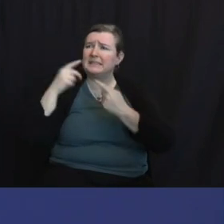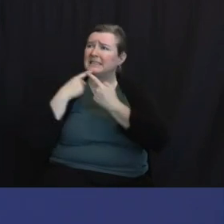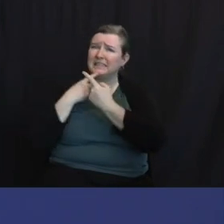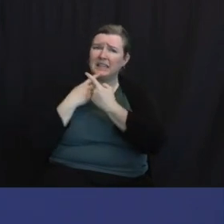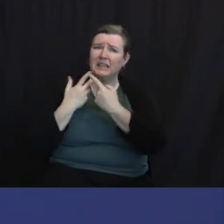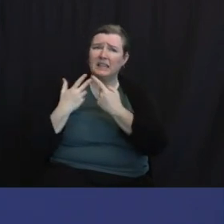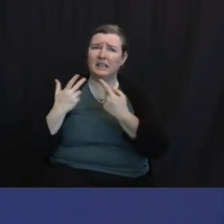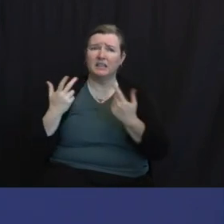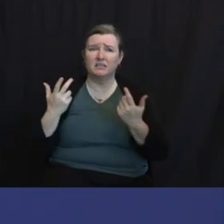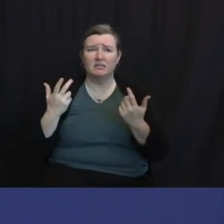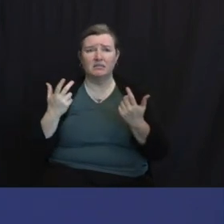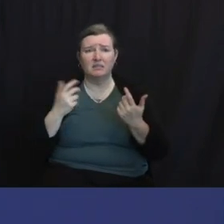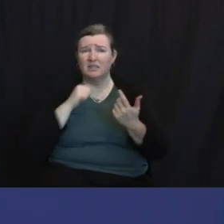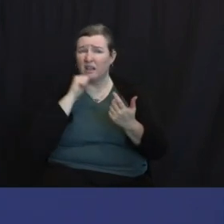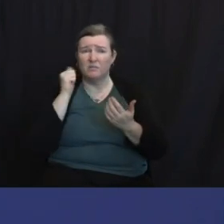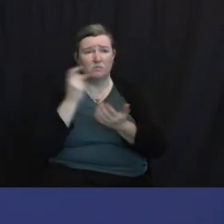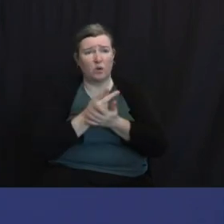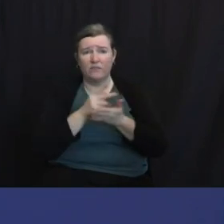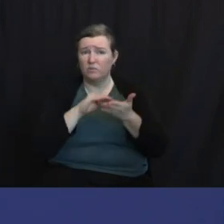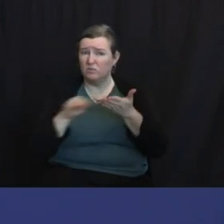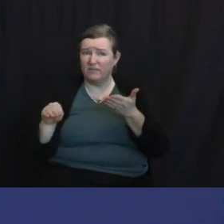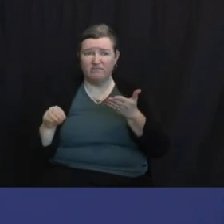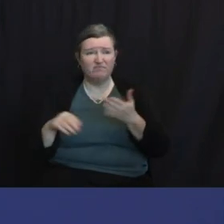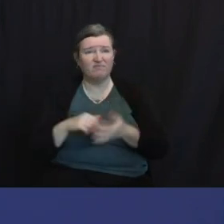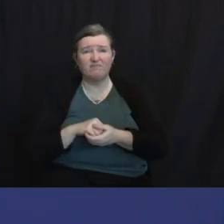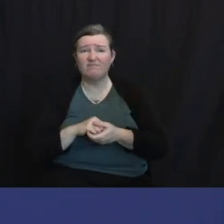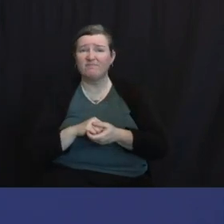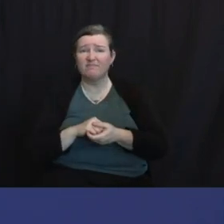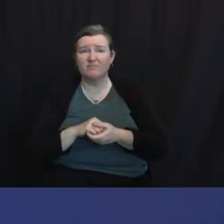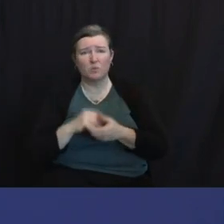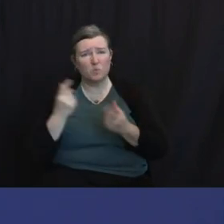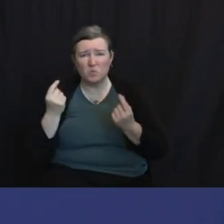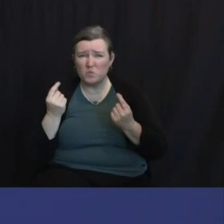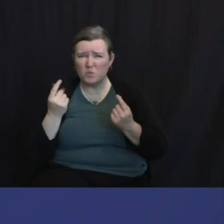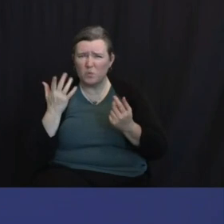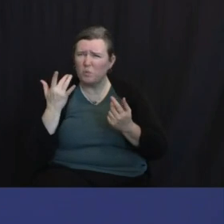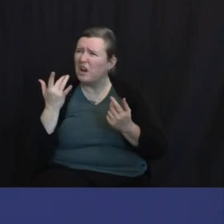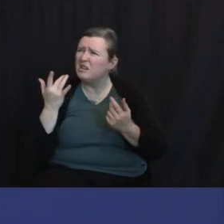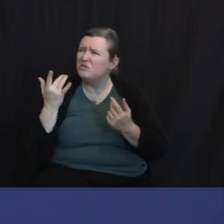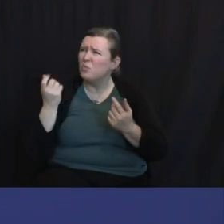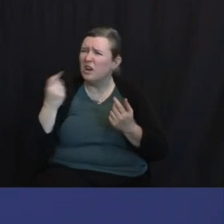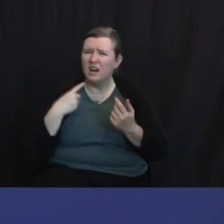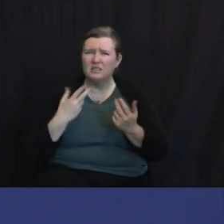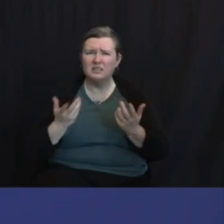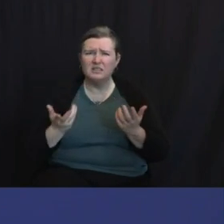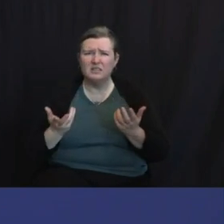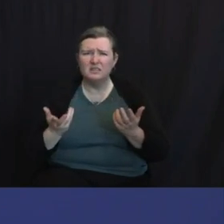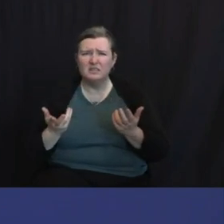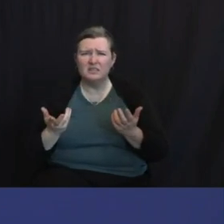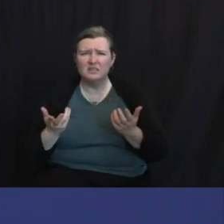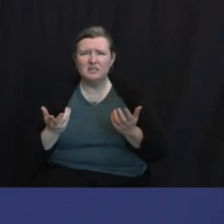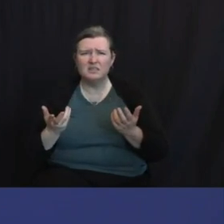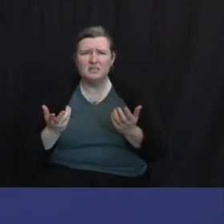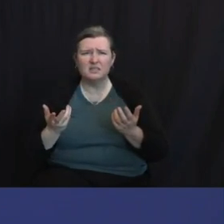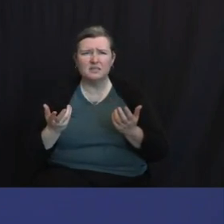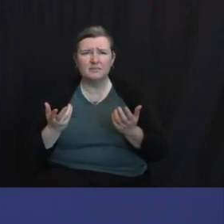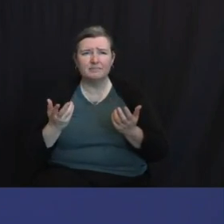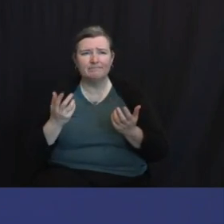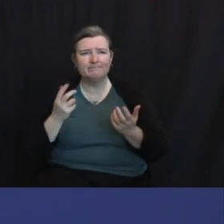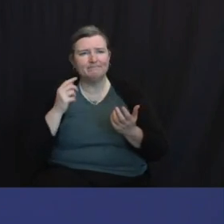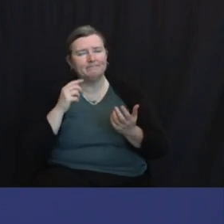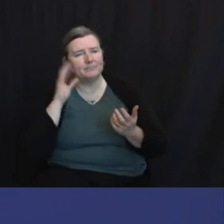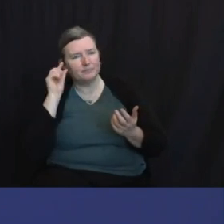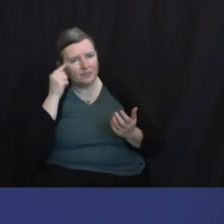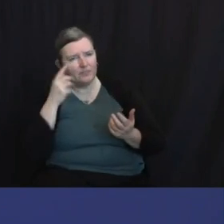be given. So can you please explain what the deal is with requesting one? And Governor and Commissioner, why do you